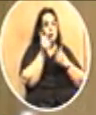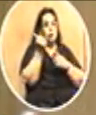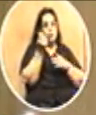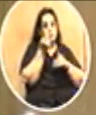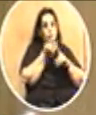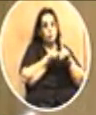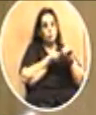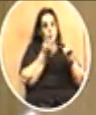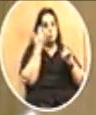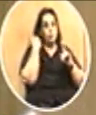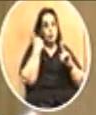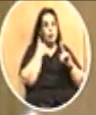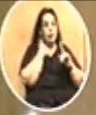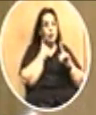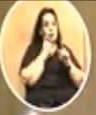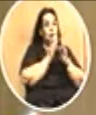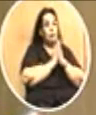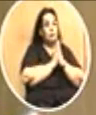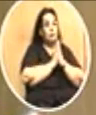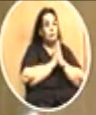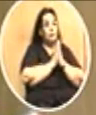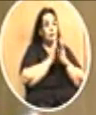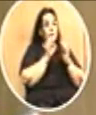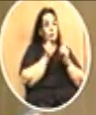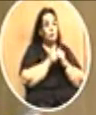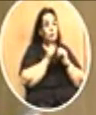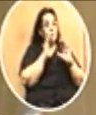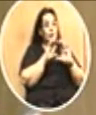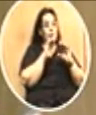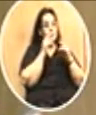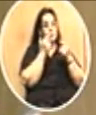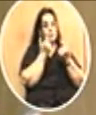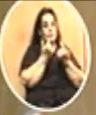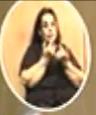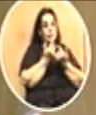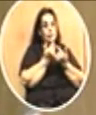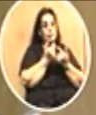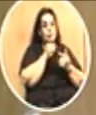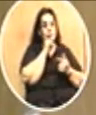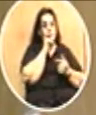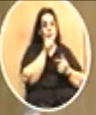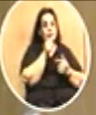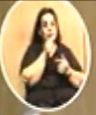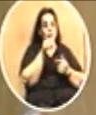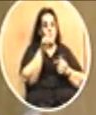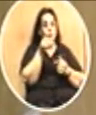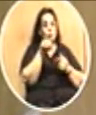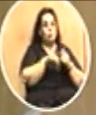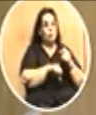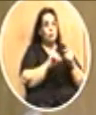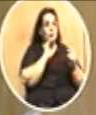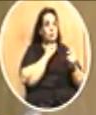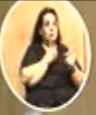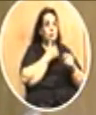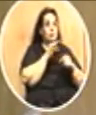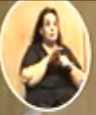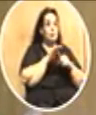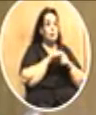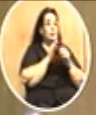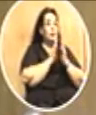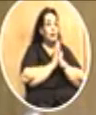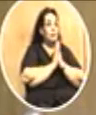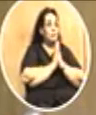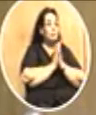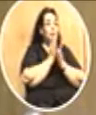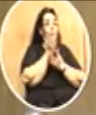ago, I pleaded with the council not to trash our votes. I begged you and I pleaded